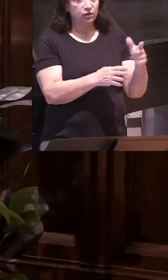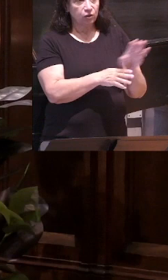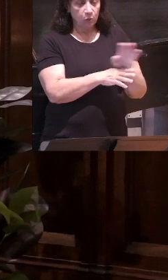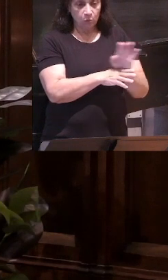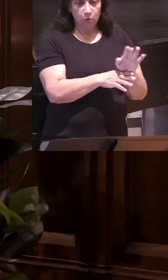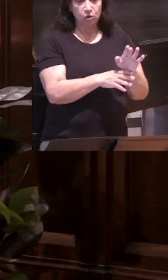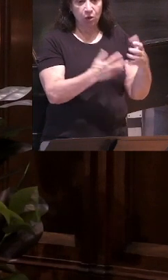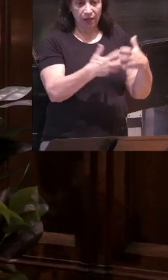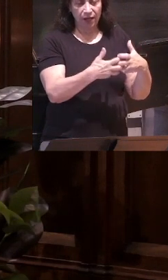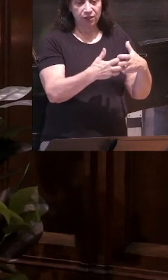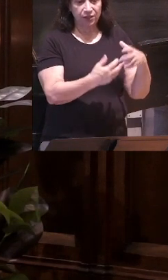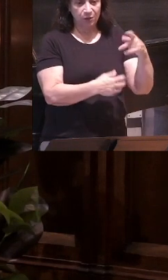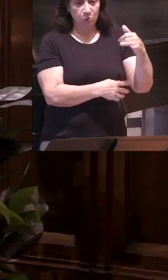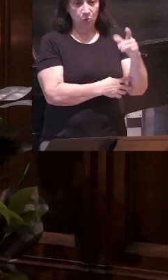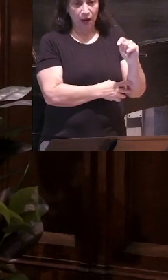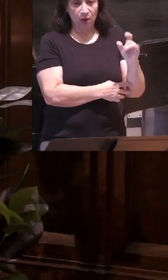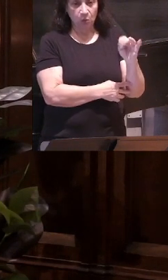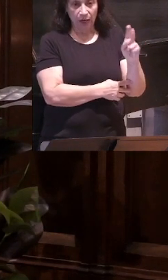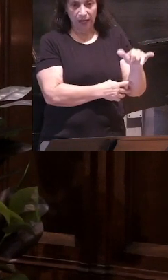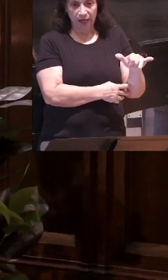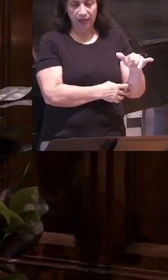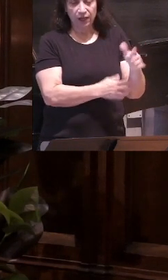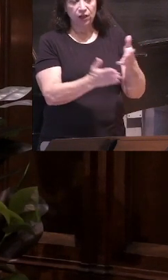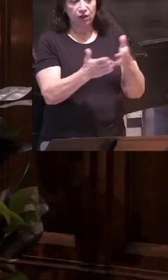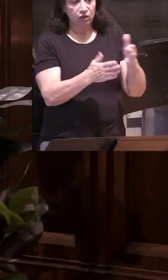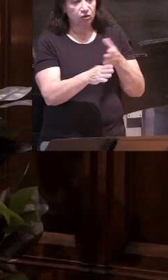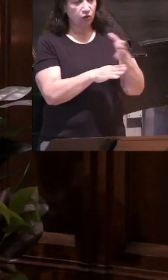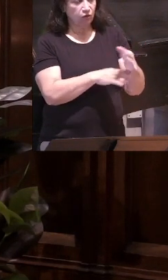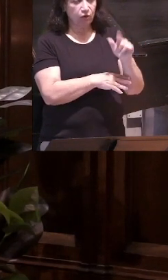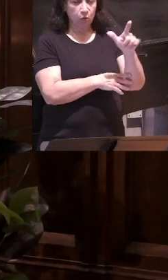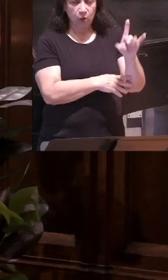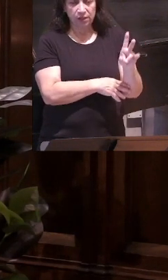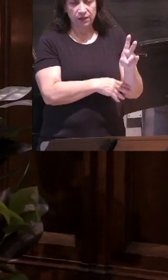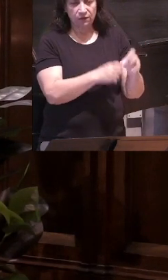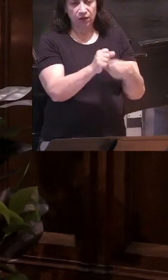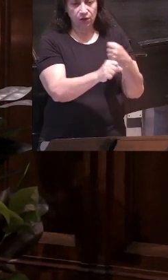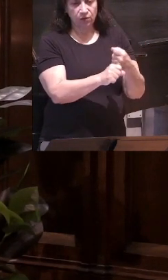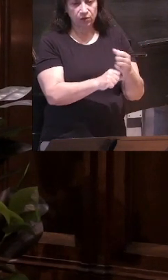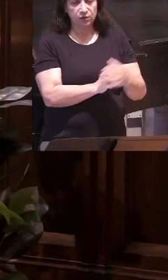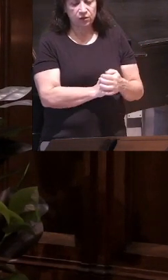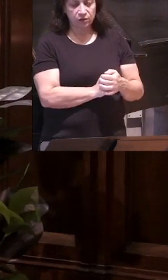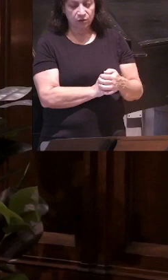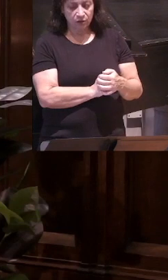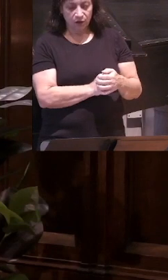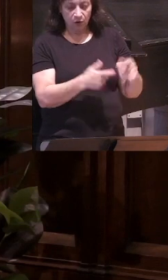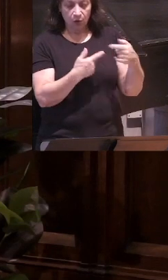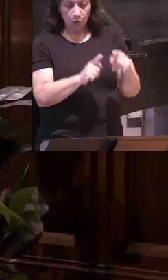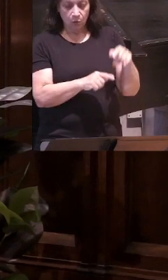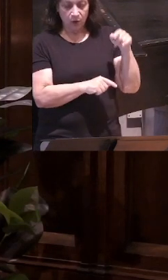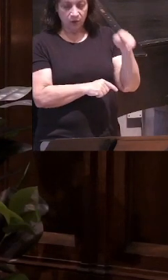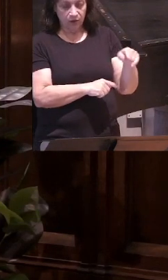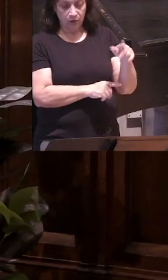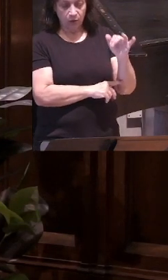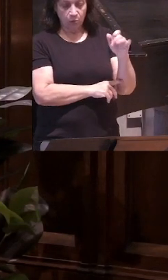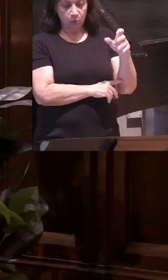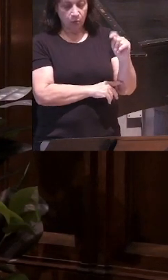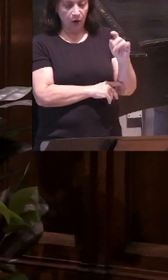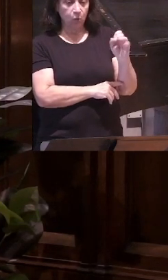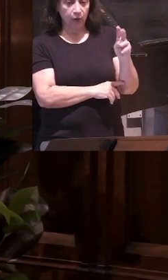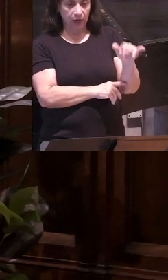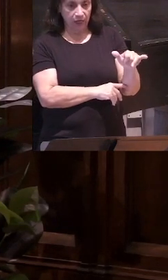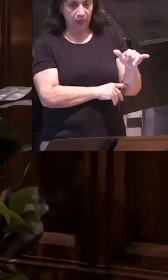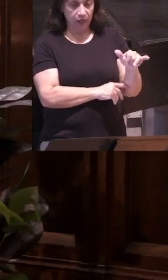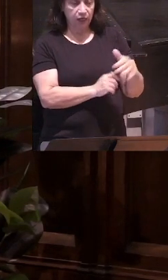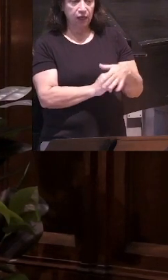Pratt & Whitney, where he served for over 27 years. While at Pratt & Whitney,